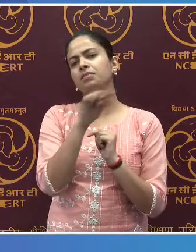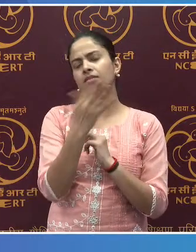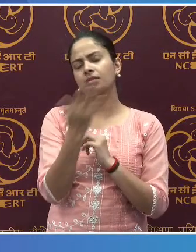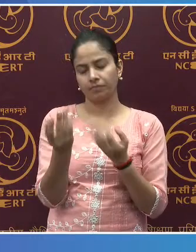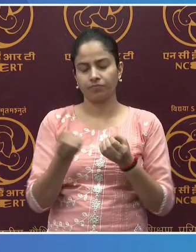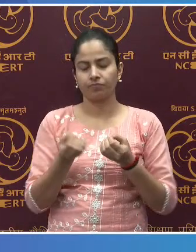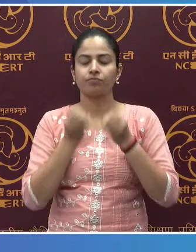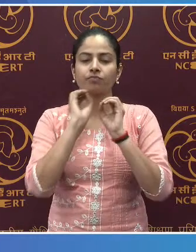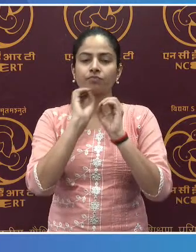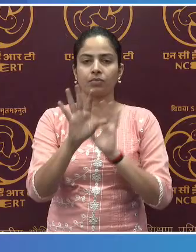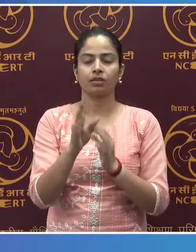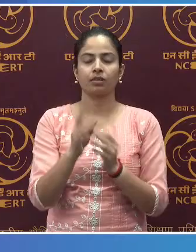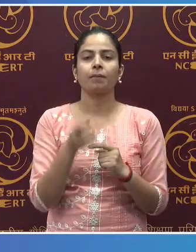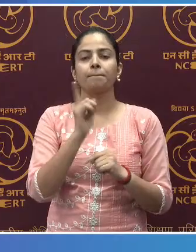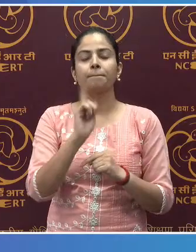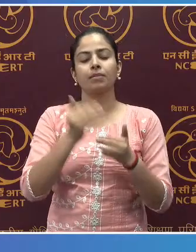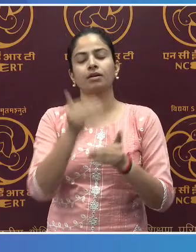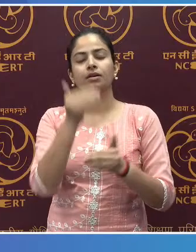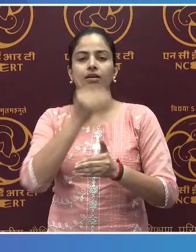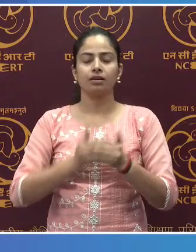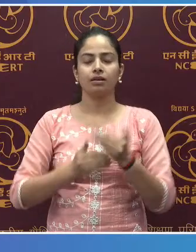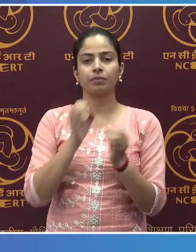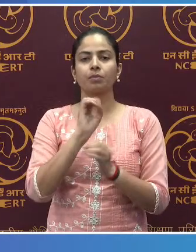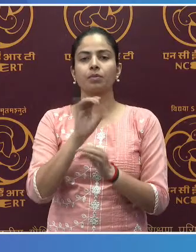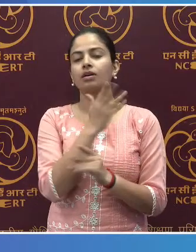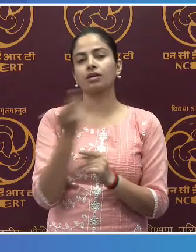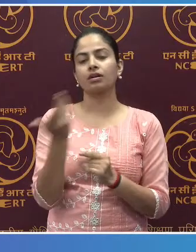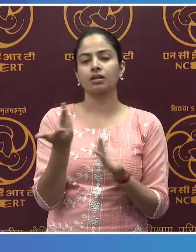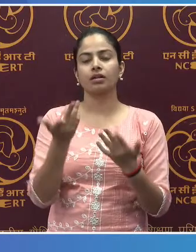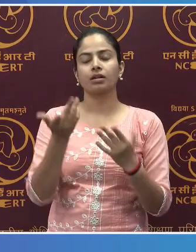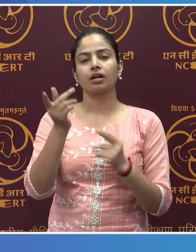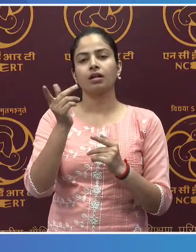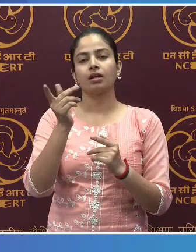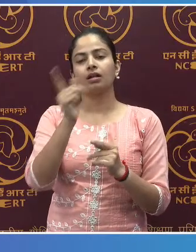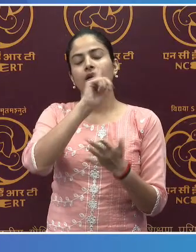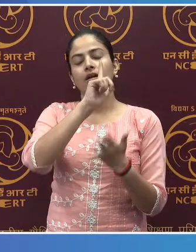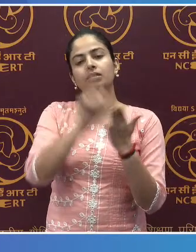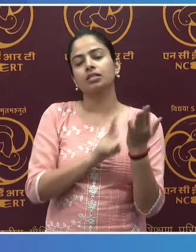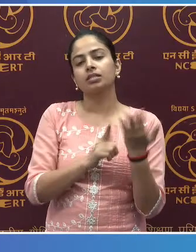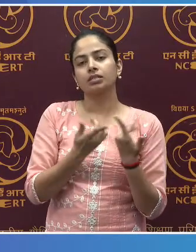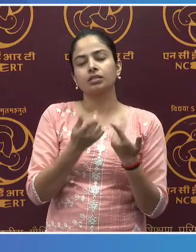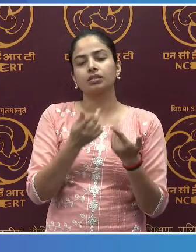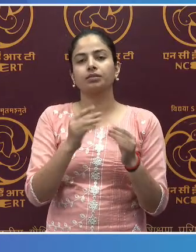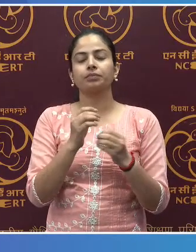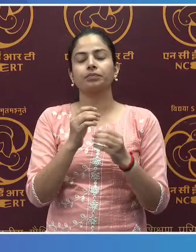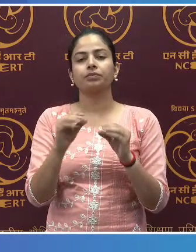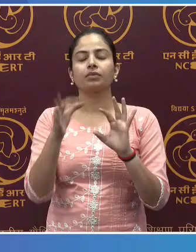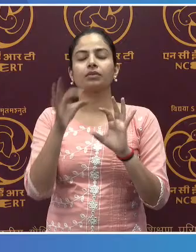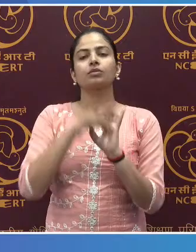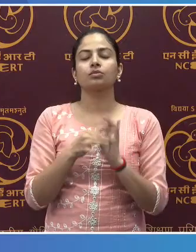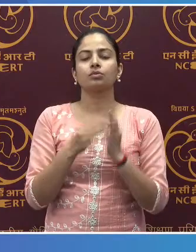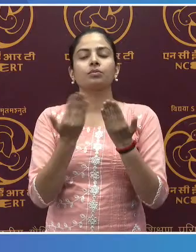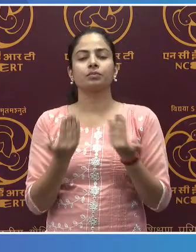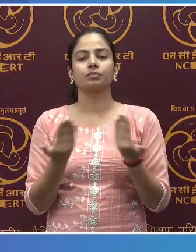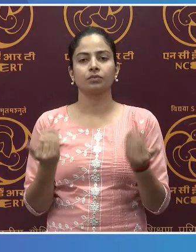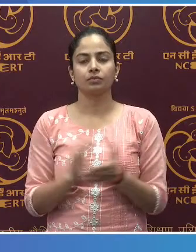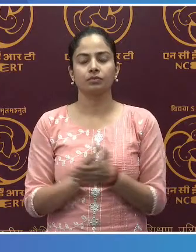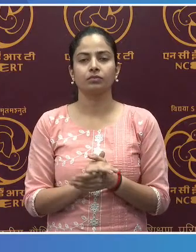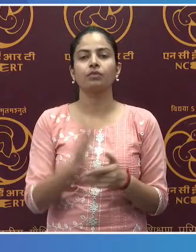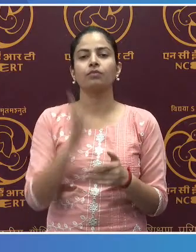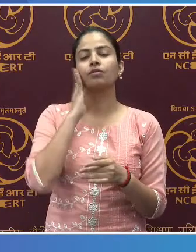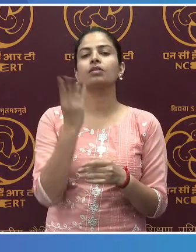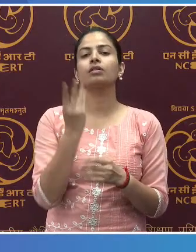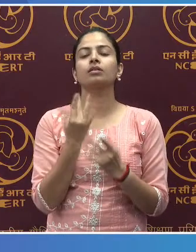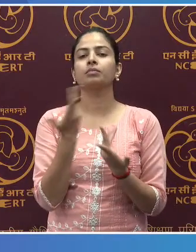will reveal the same in a while, but before that, let me tell you all the details through which you can reach out to us and participate in the session. Our phone number